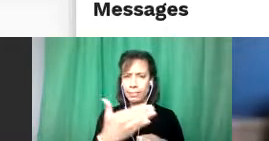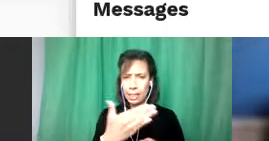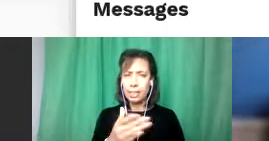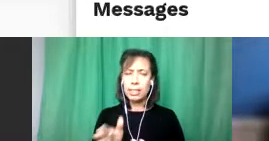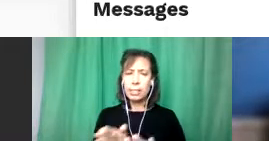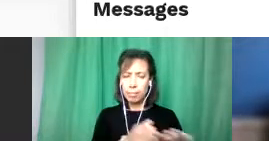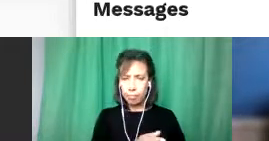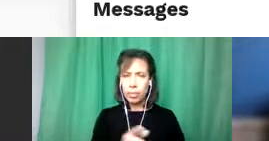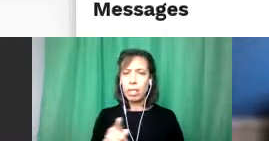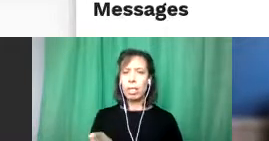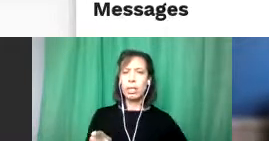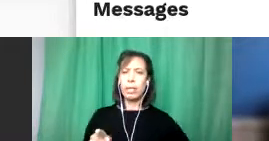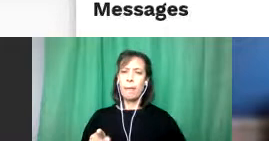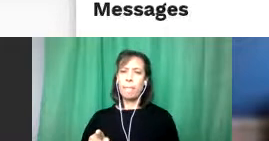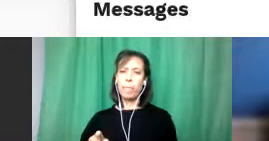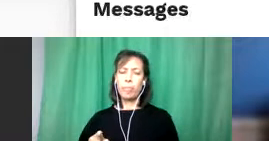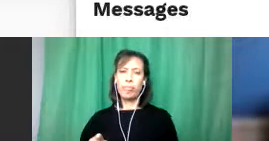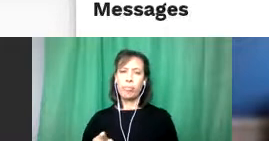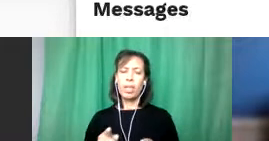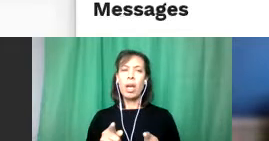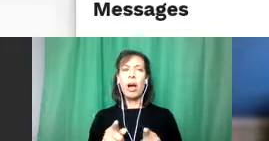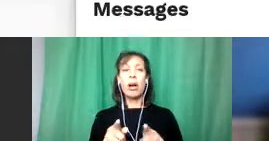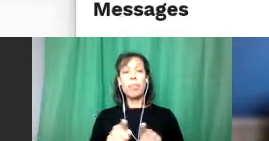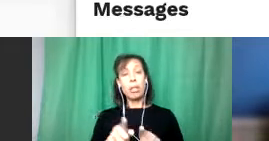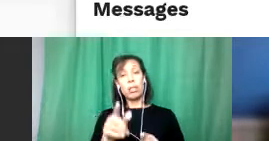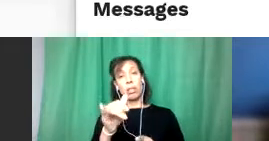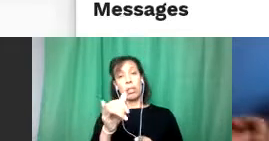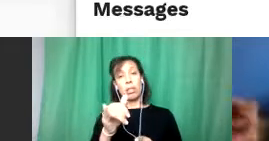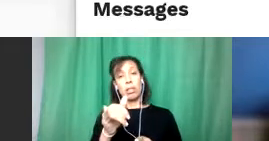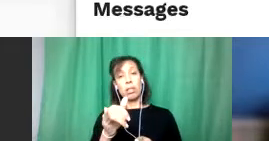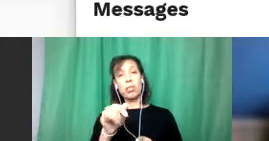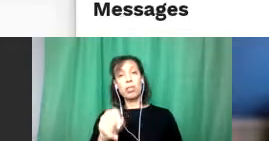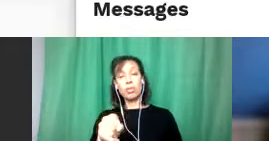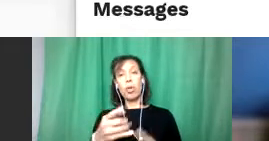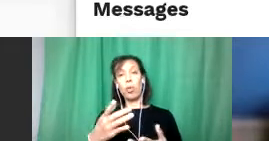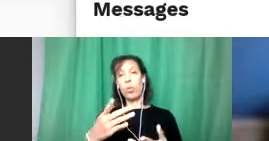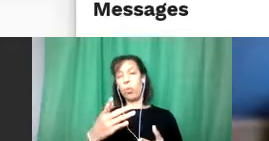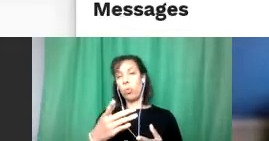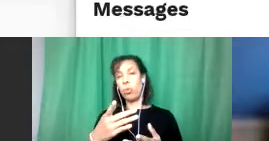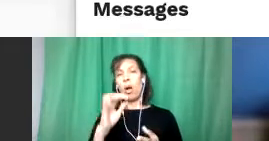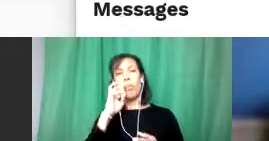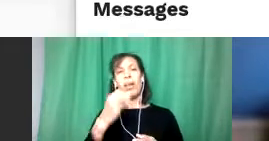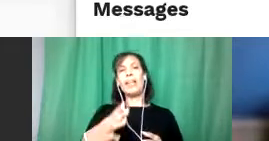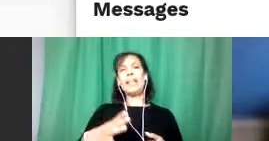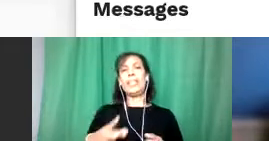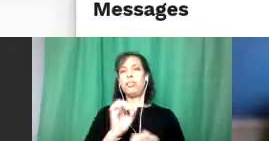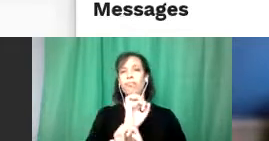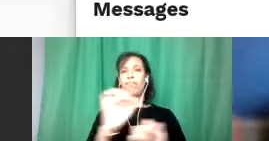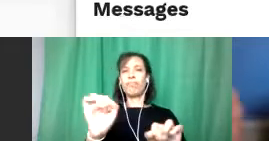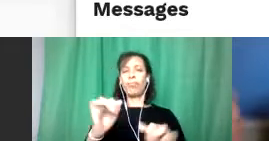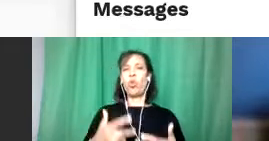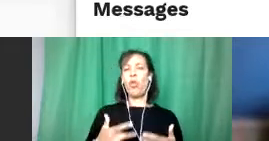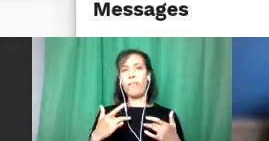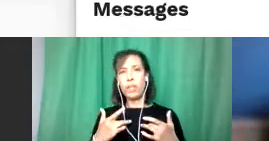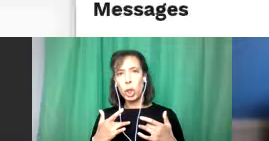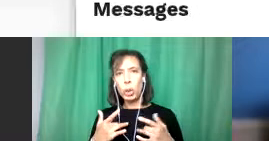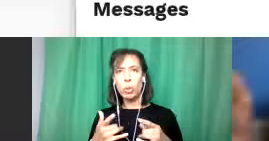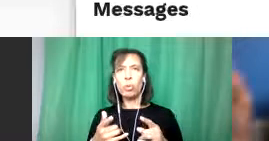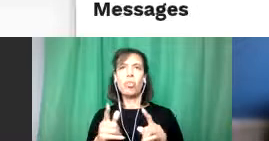views about what the purposes of assessment are. We could do some thinking and enter some of our thoughts in the